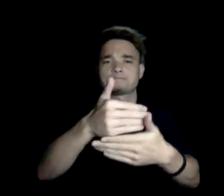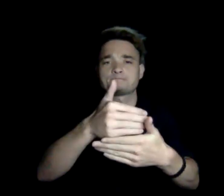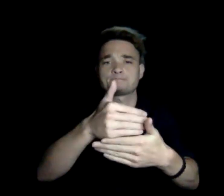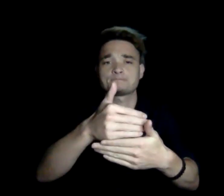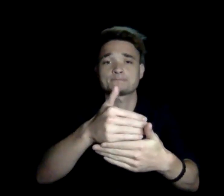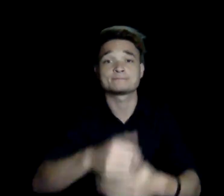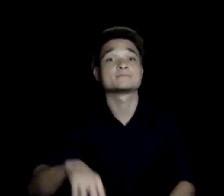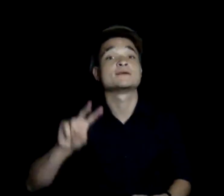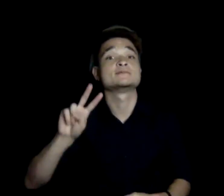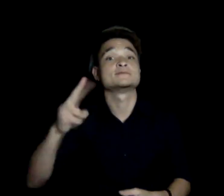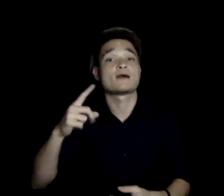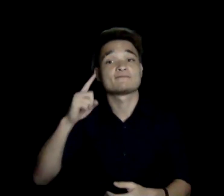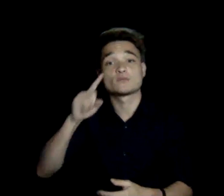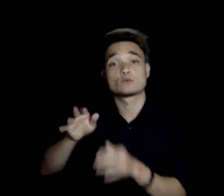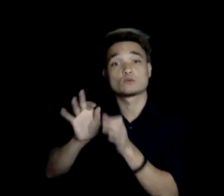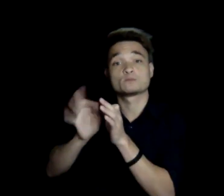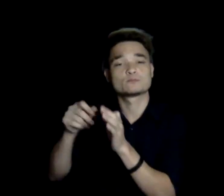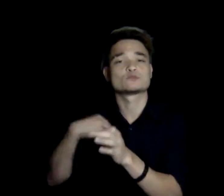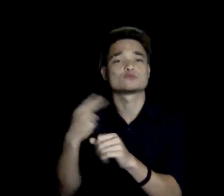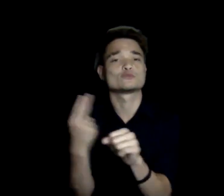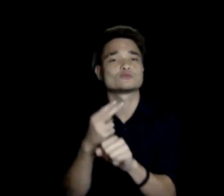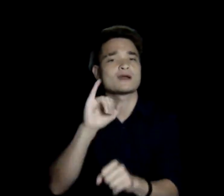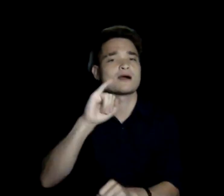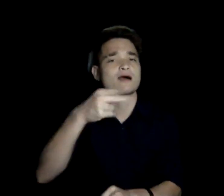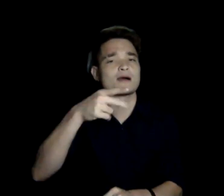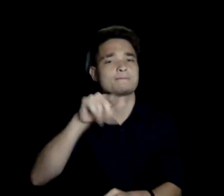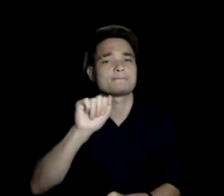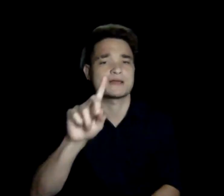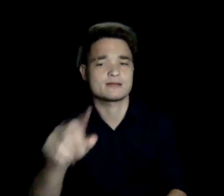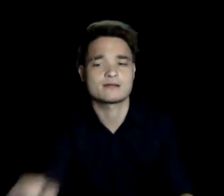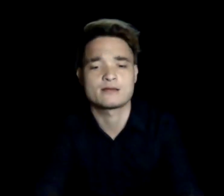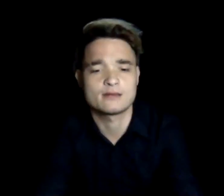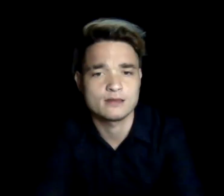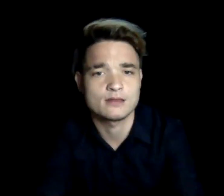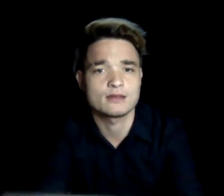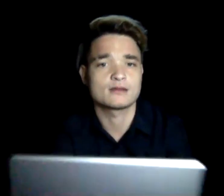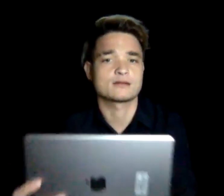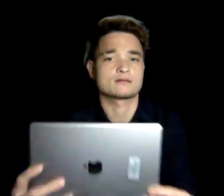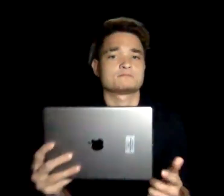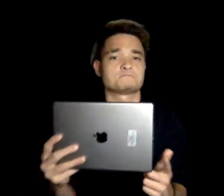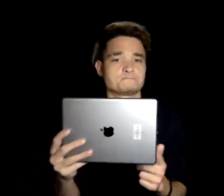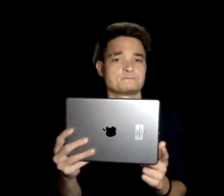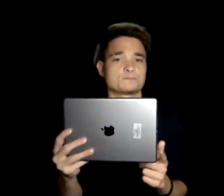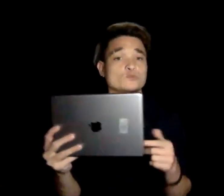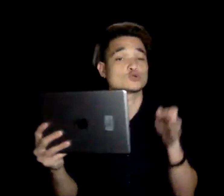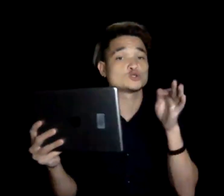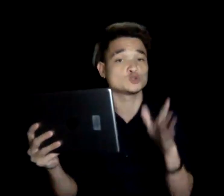classroom my laptop computer, and for my second device, I'm using the iPad for the interpreting